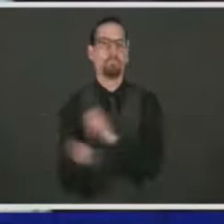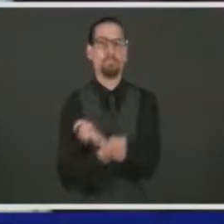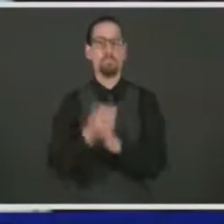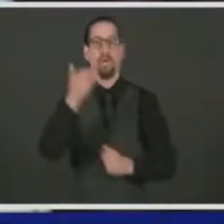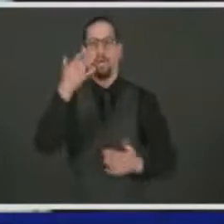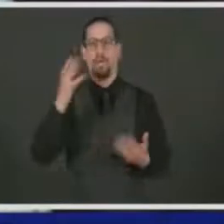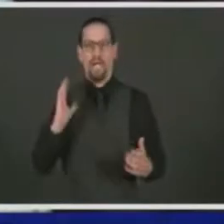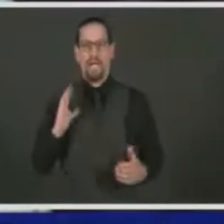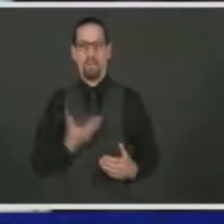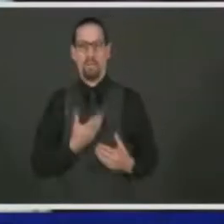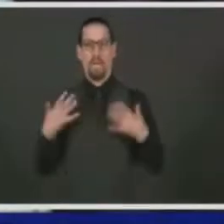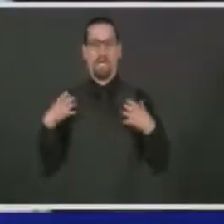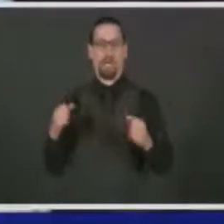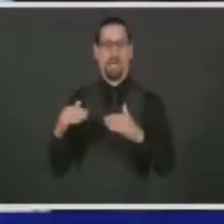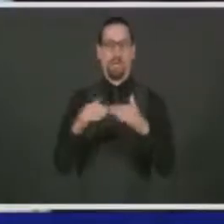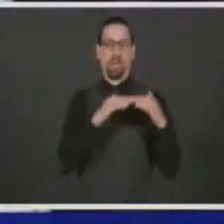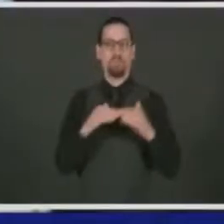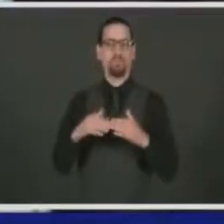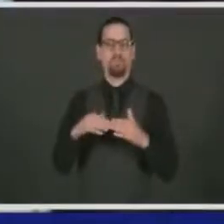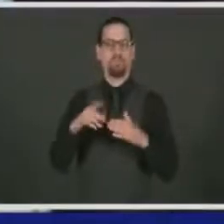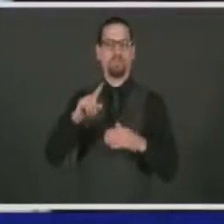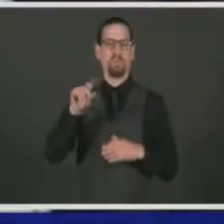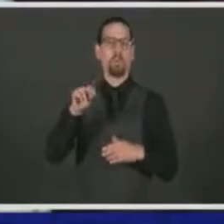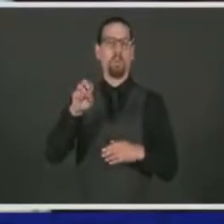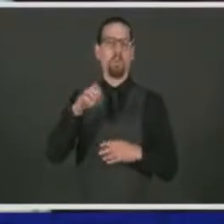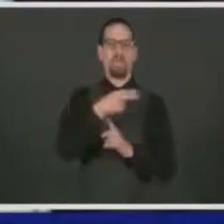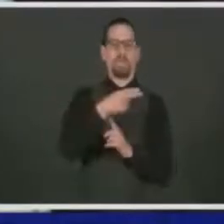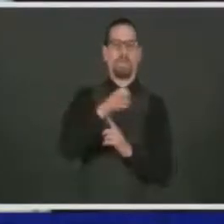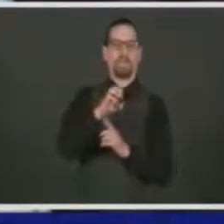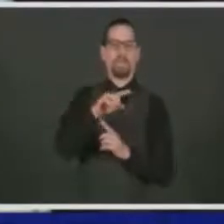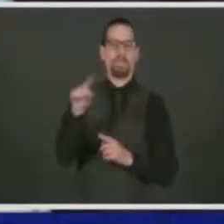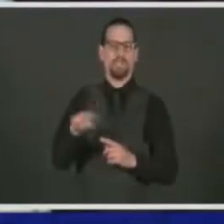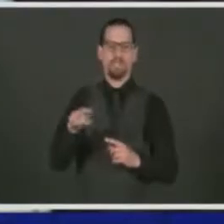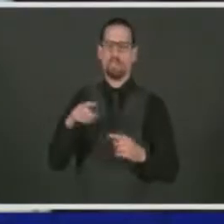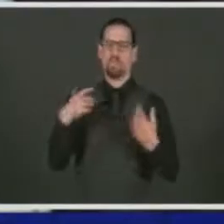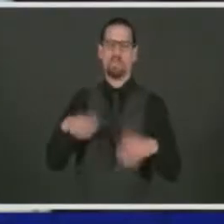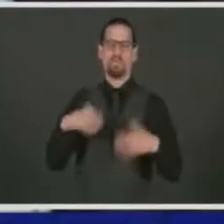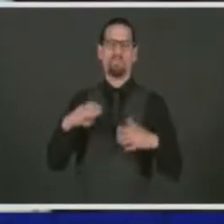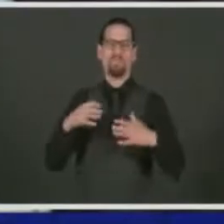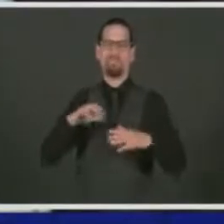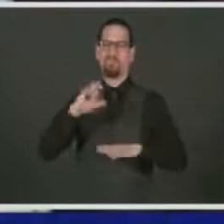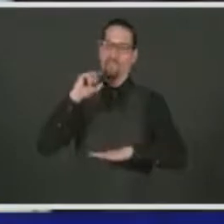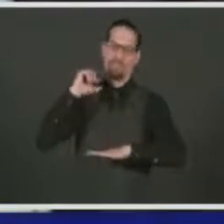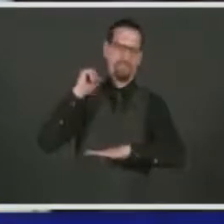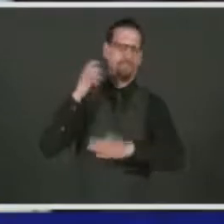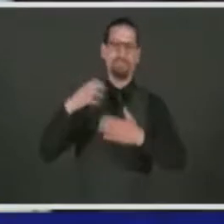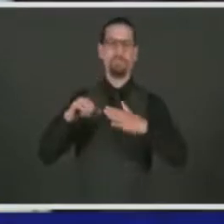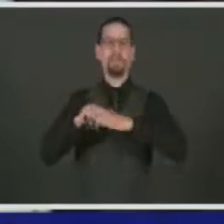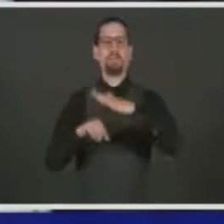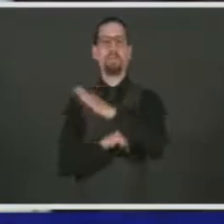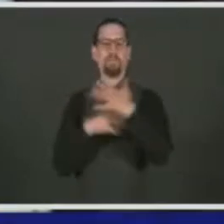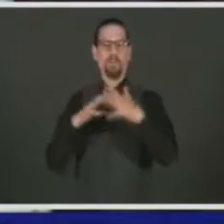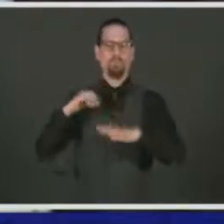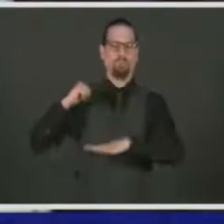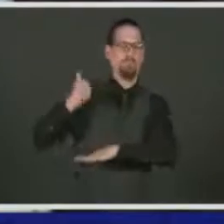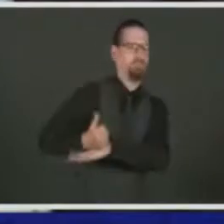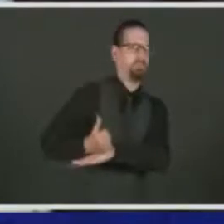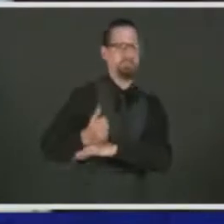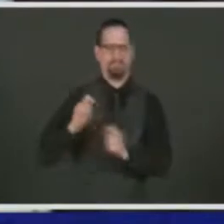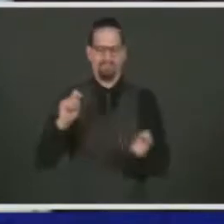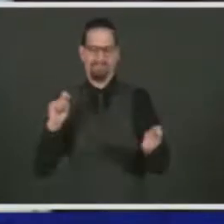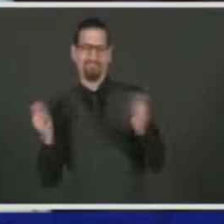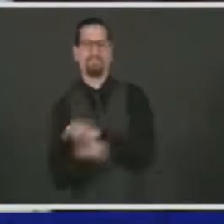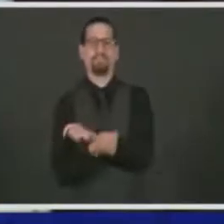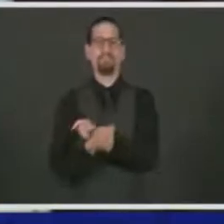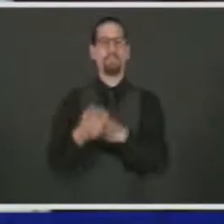equity zones collaborative infrastructures. We have health equity zones in all of